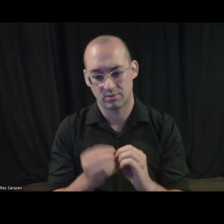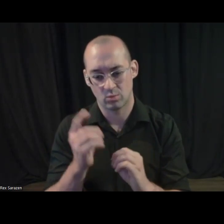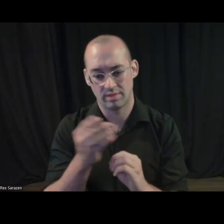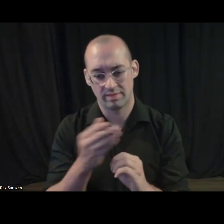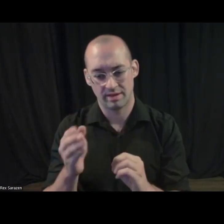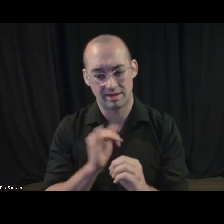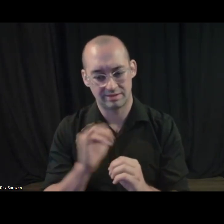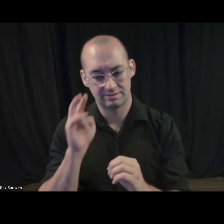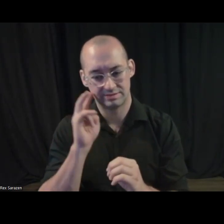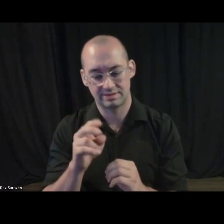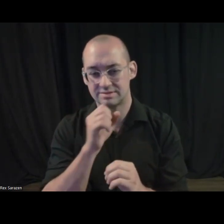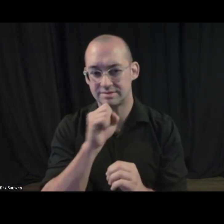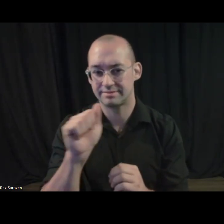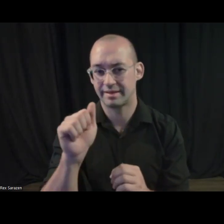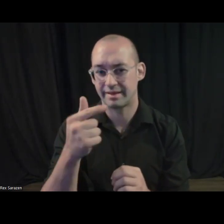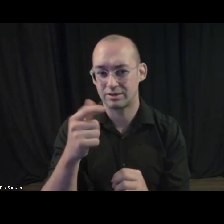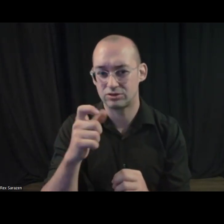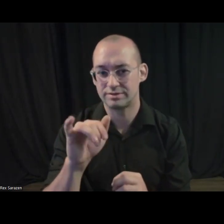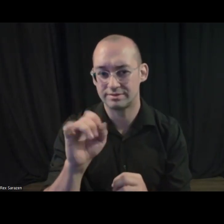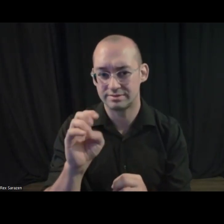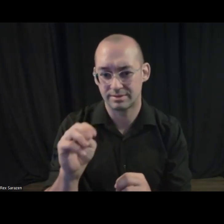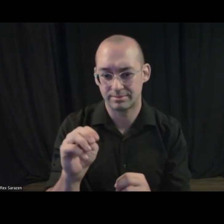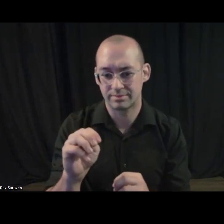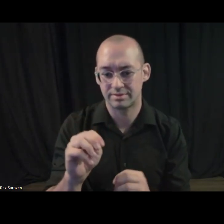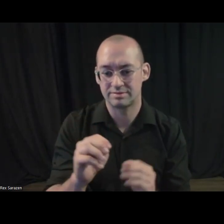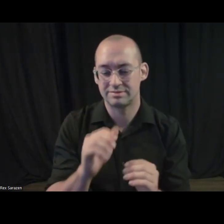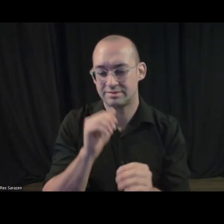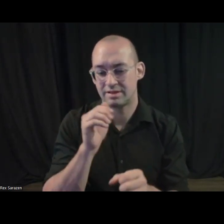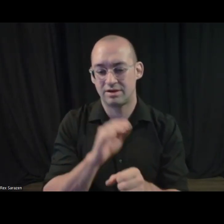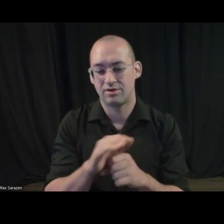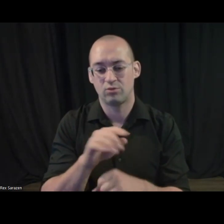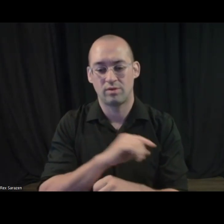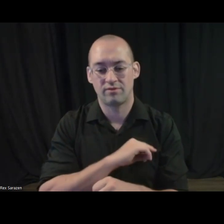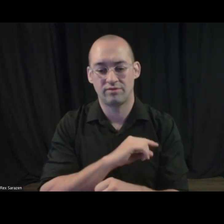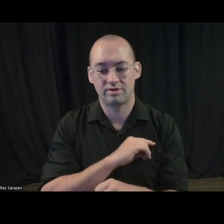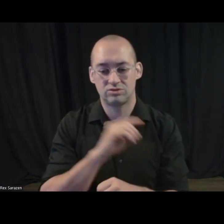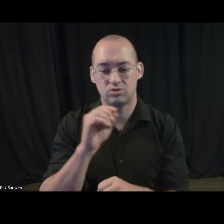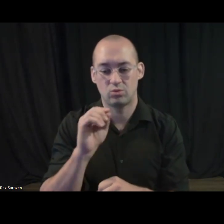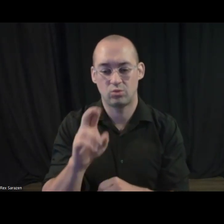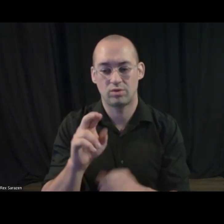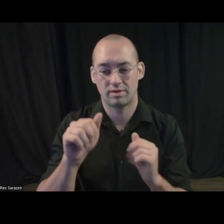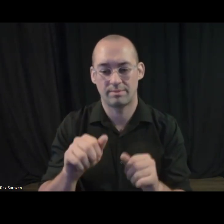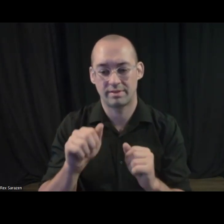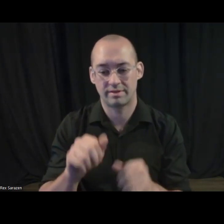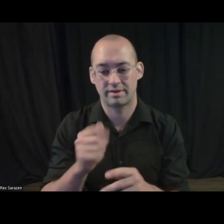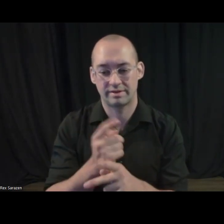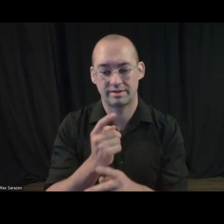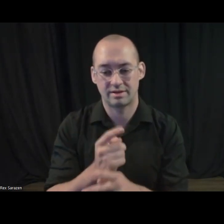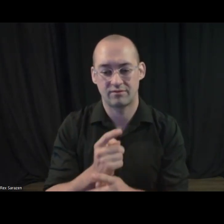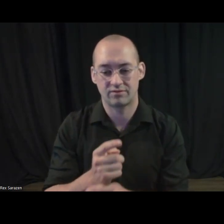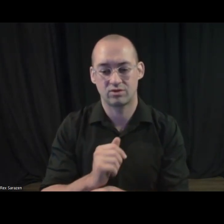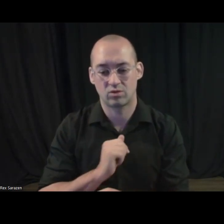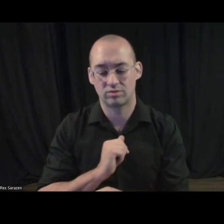is ageism. That's a perceived lack of qualifications or the ability to handle one's own